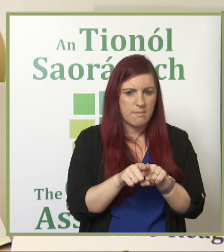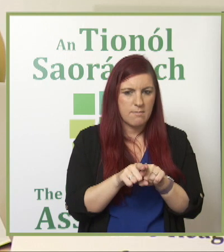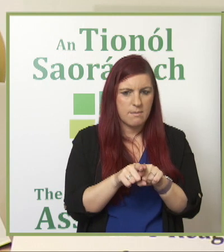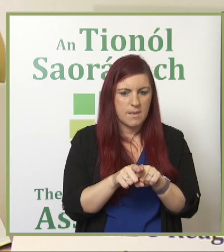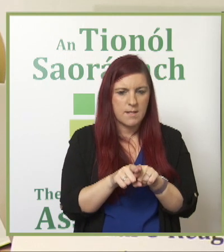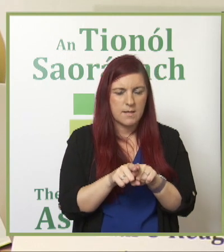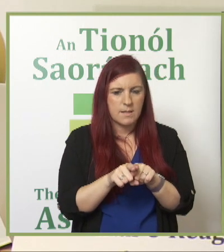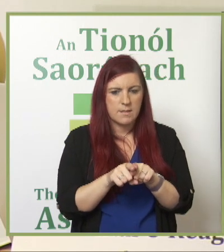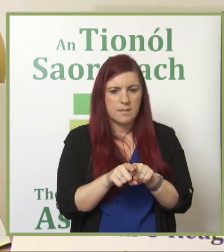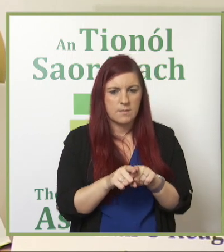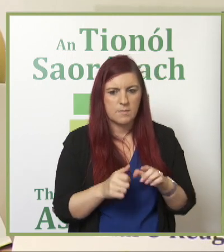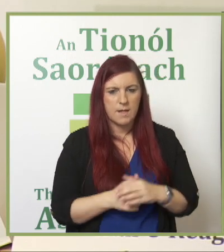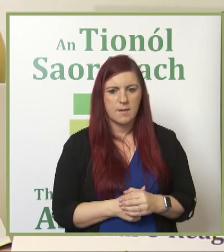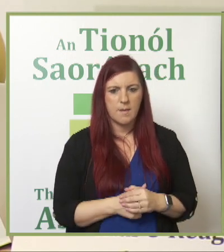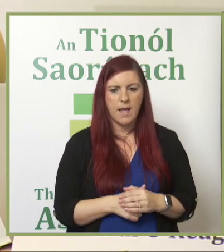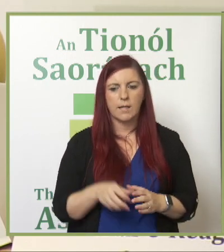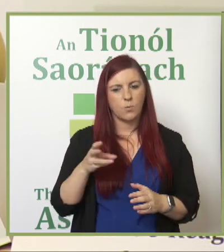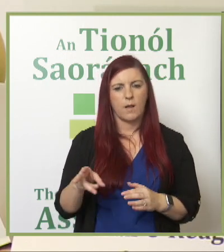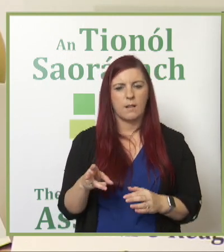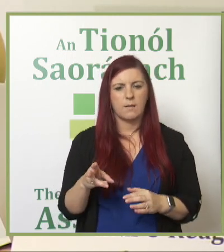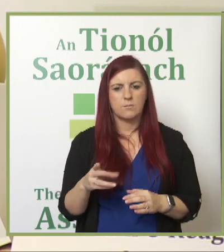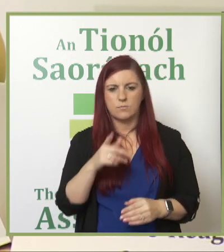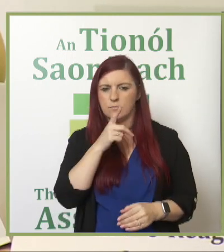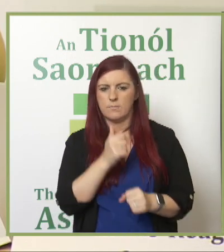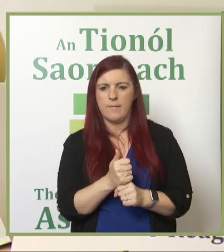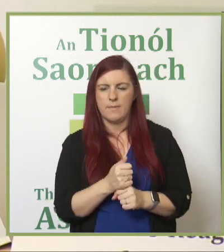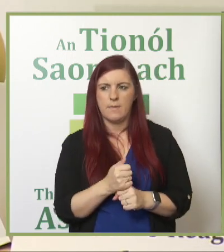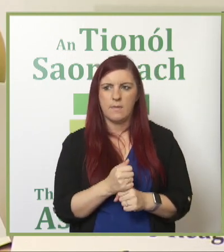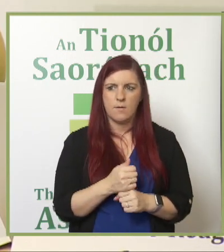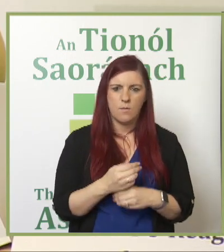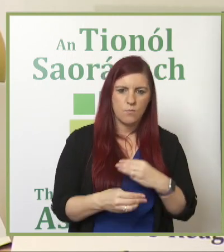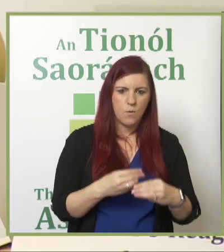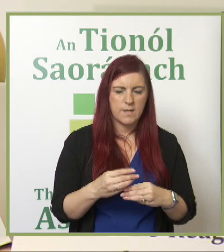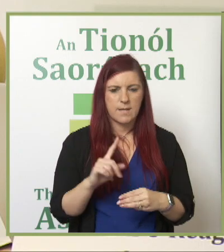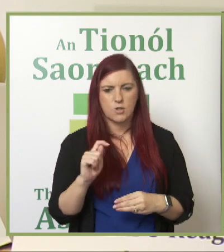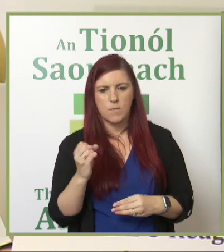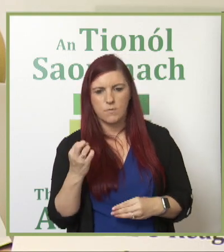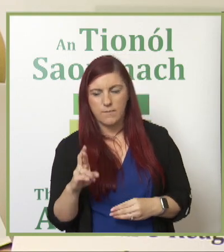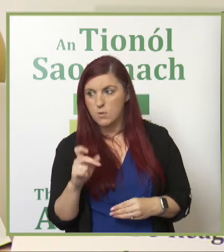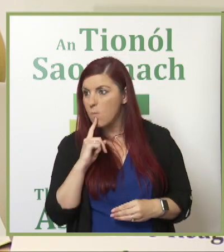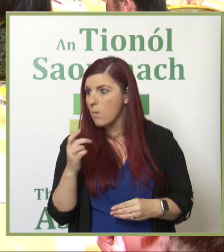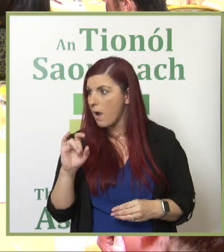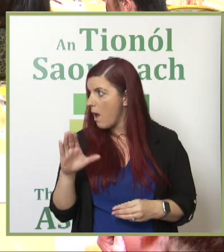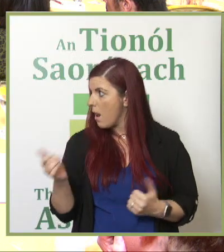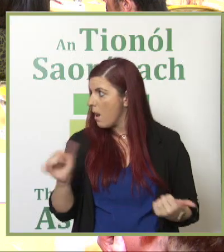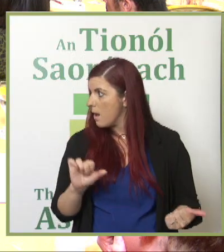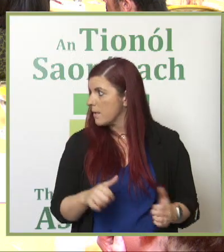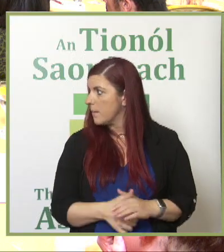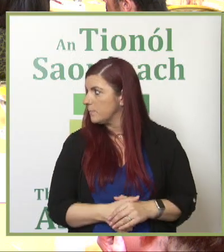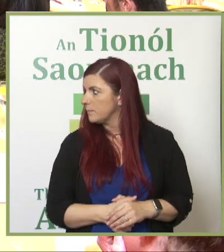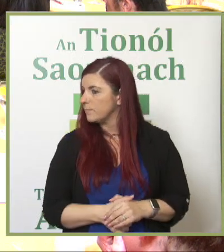group again and how we go about getting your nominees in place. So, Carl, do you want to add something to that, please?